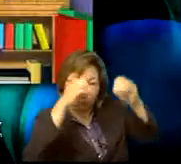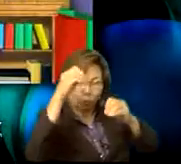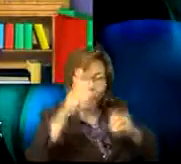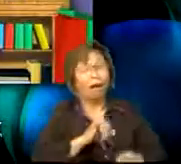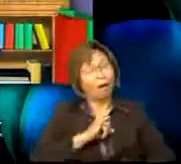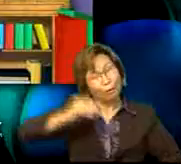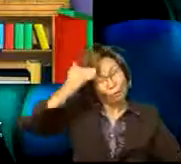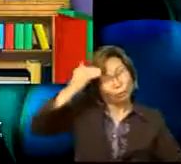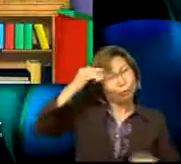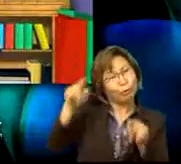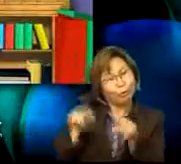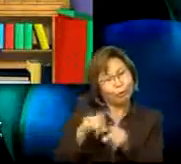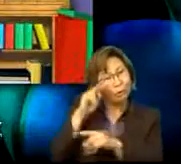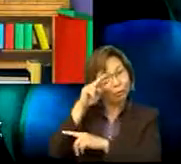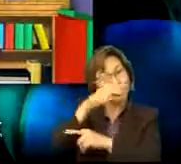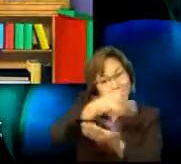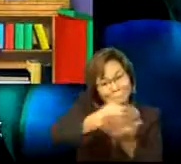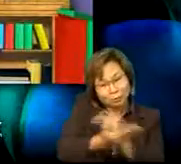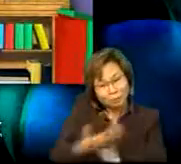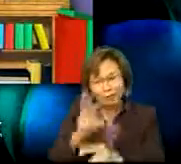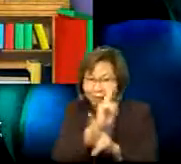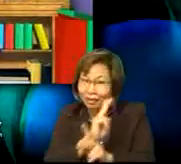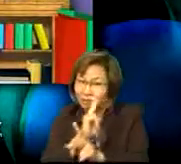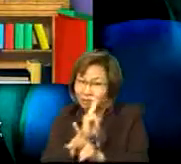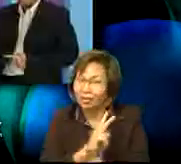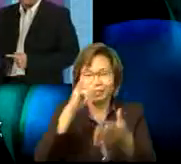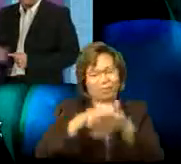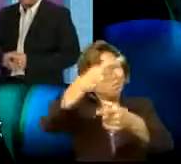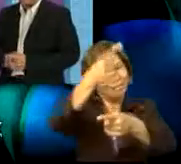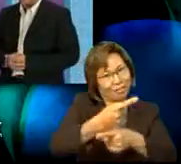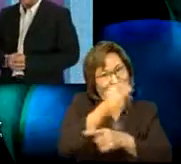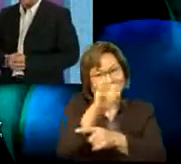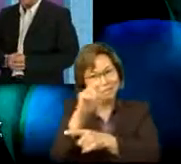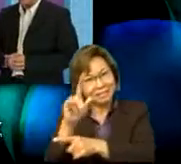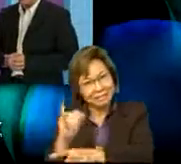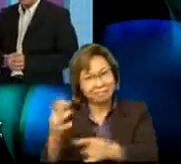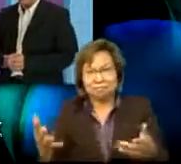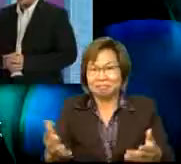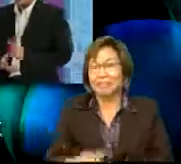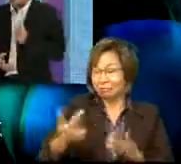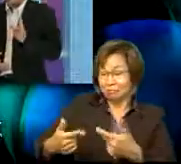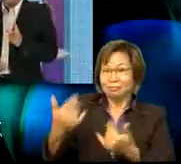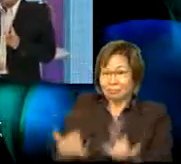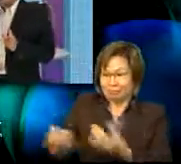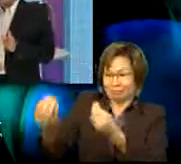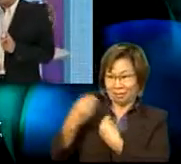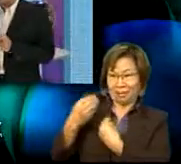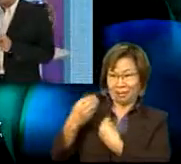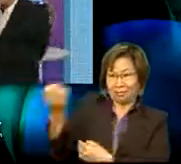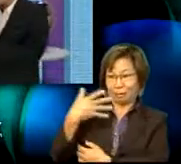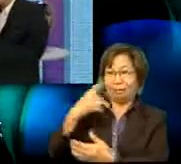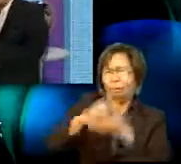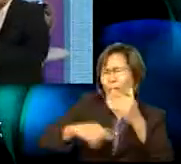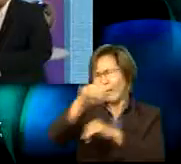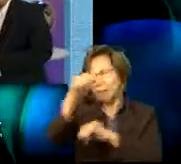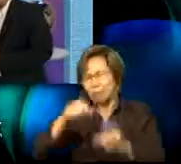know, like looking at something carefully. That's right, City. Now, tell me,